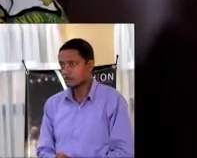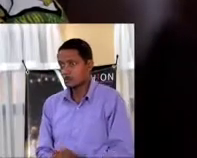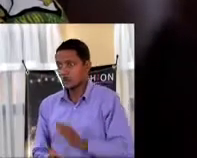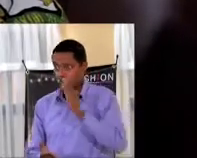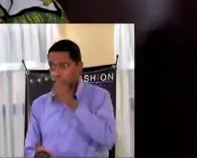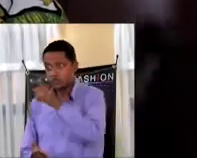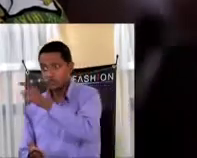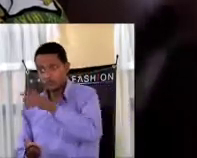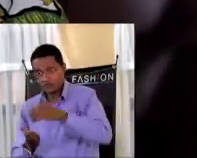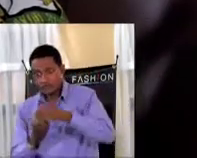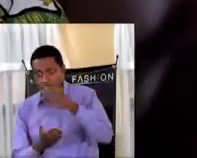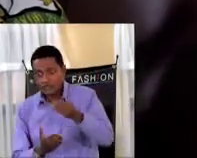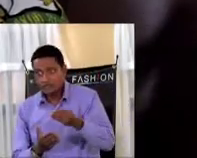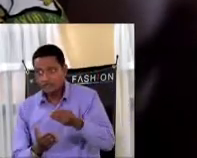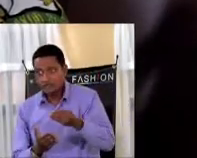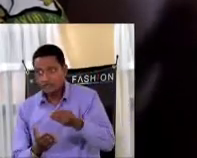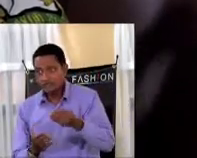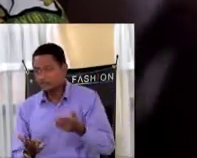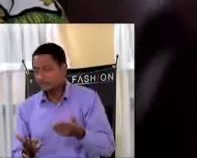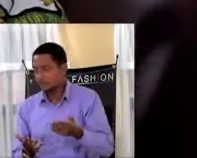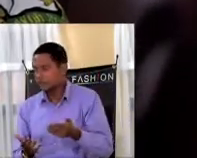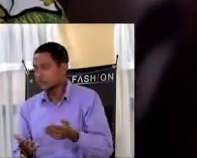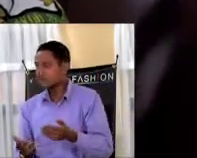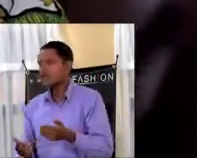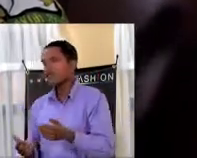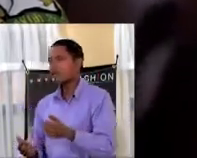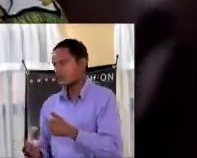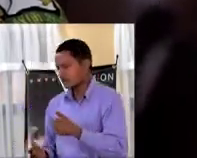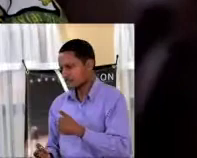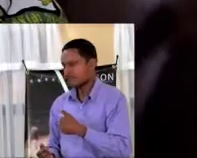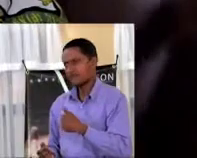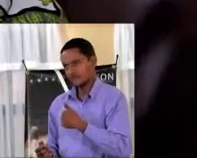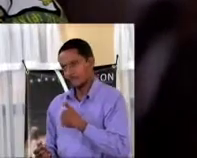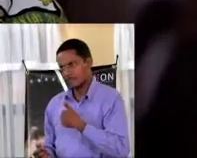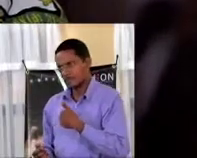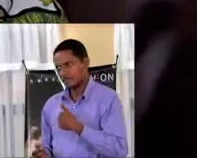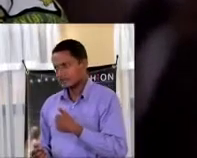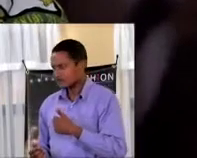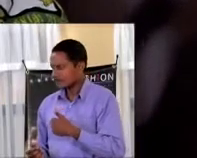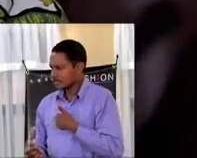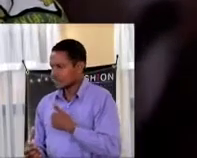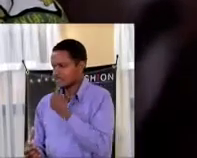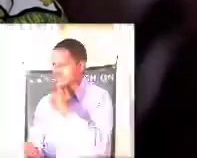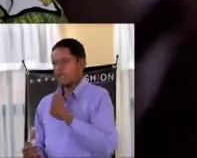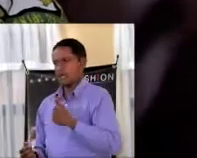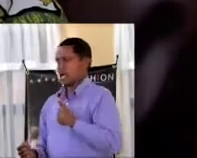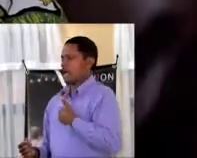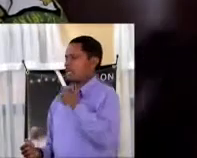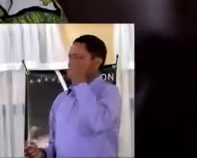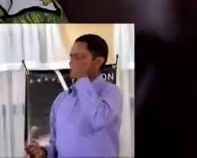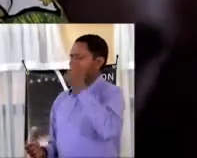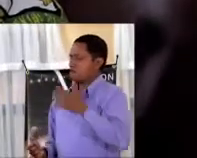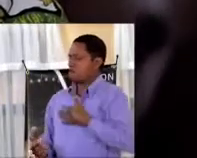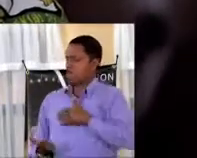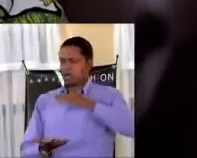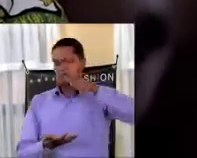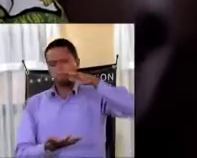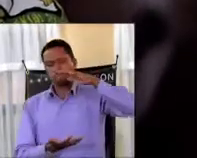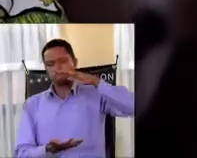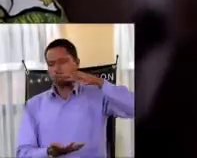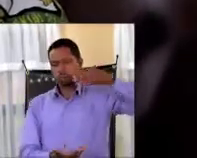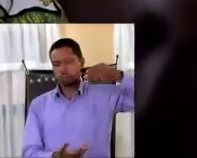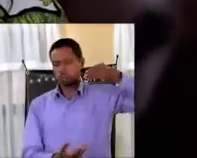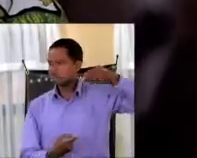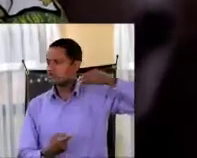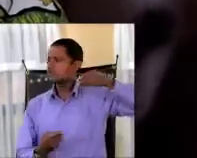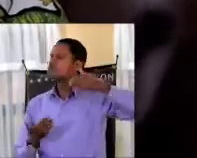it? And they were like, well, if you put it like that. But I said, no, that it's that absurd if you assume that the quality of your product and even